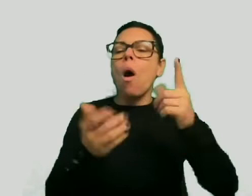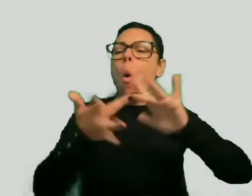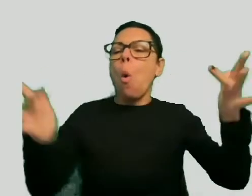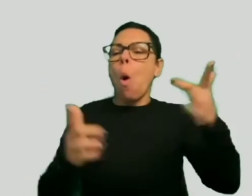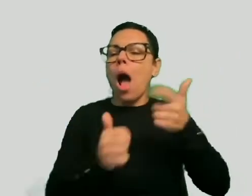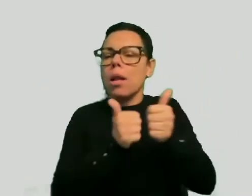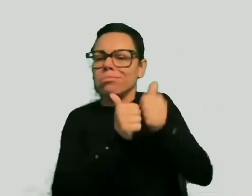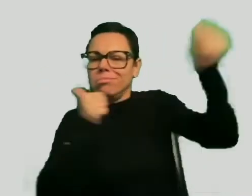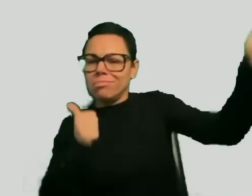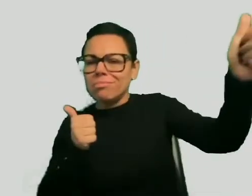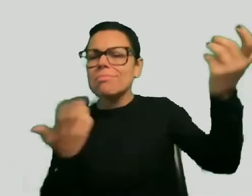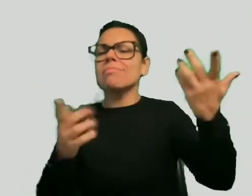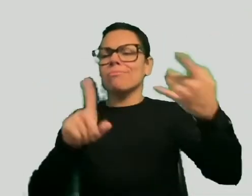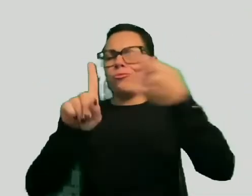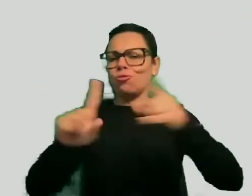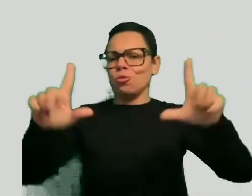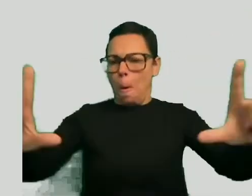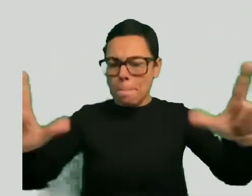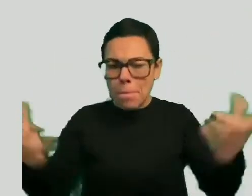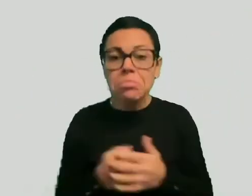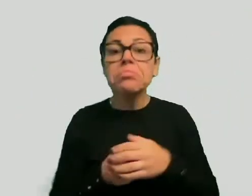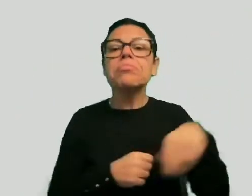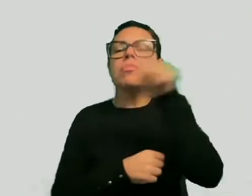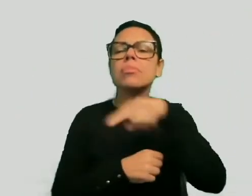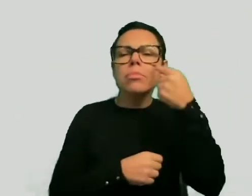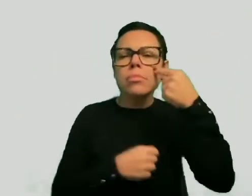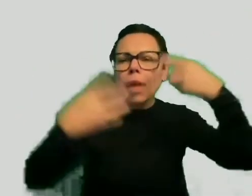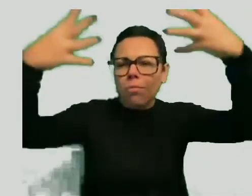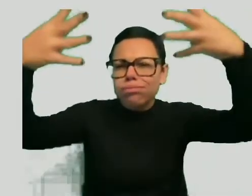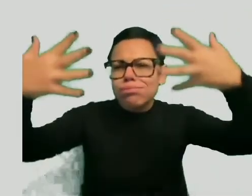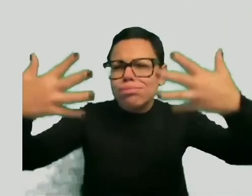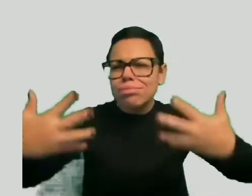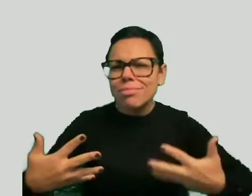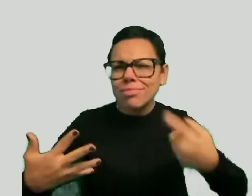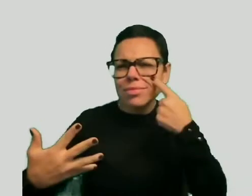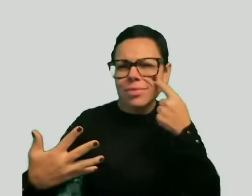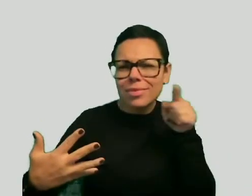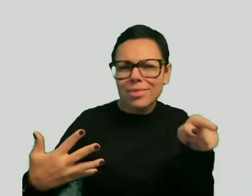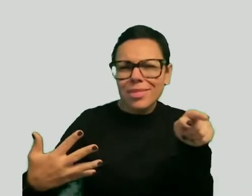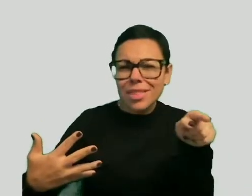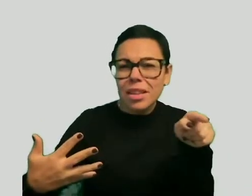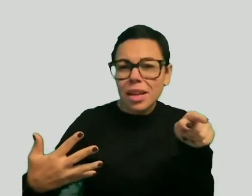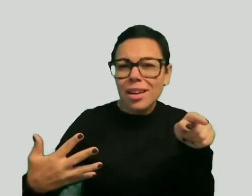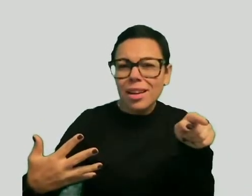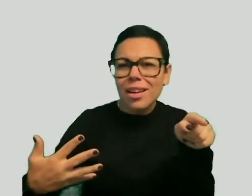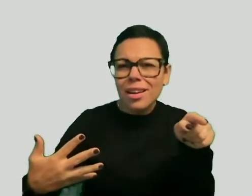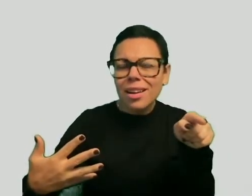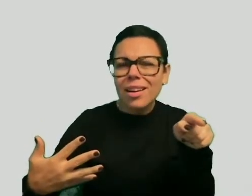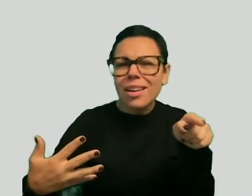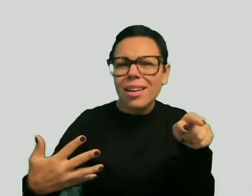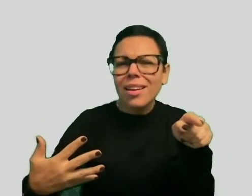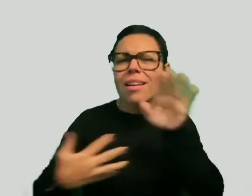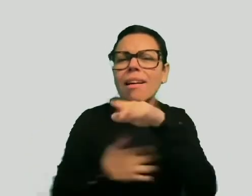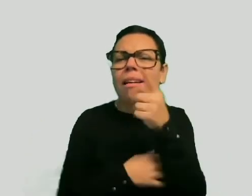So some people see a wall. That's probably someone who's either on that side or is at home. A library, my home office,